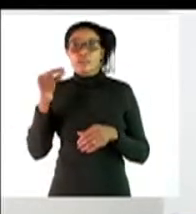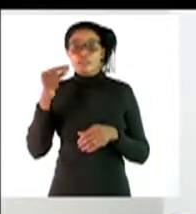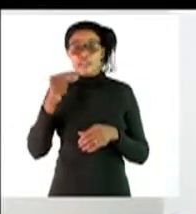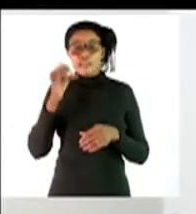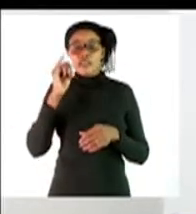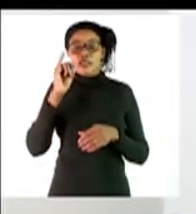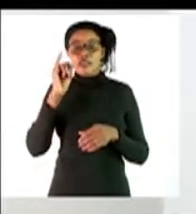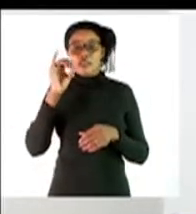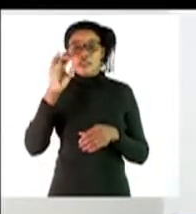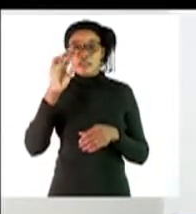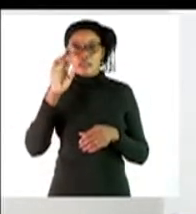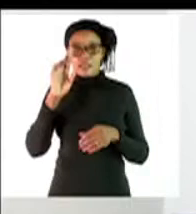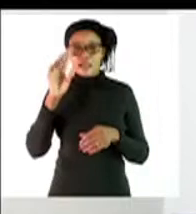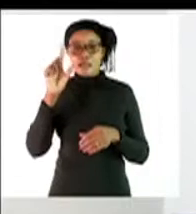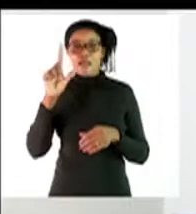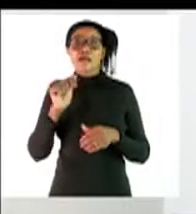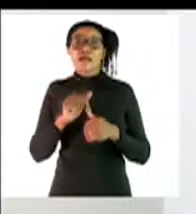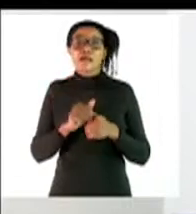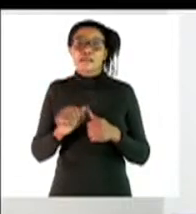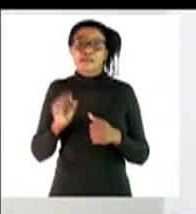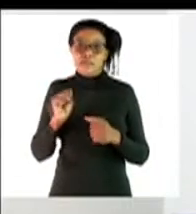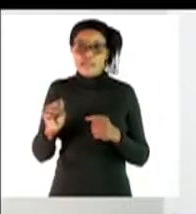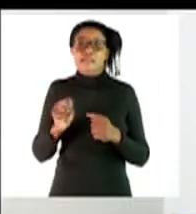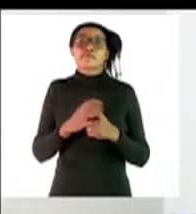word girls.